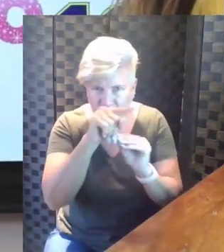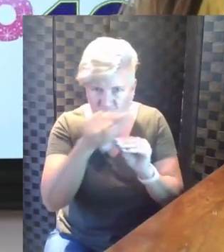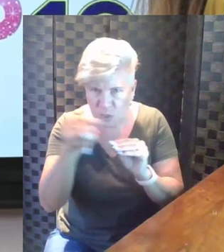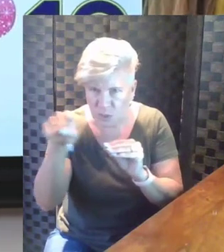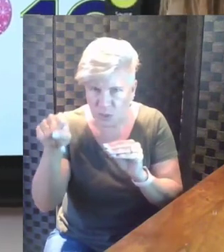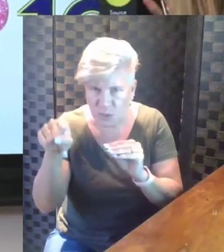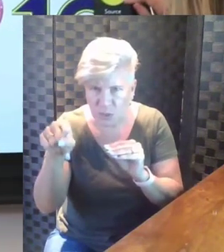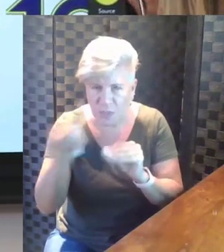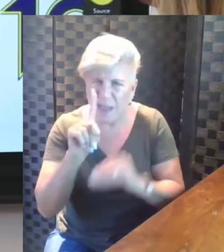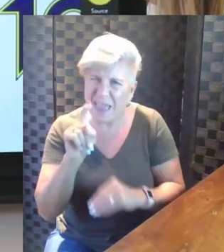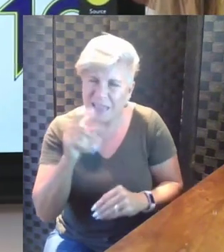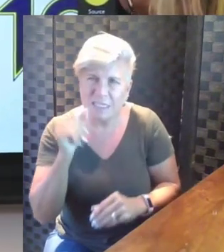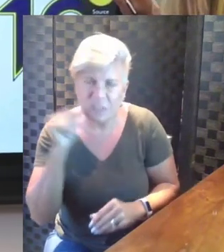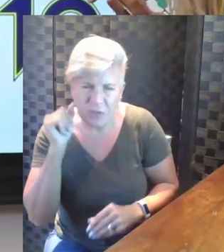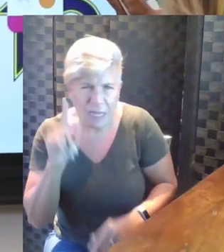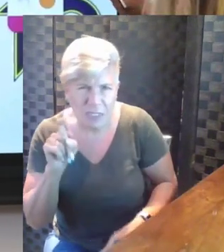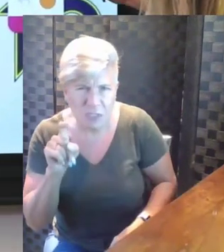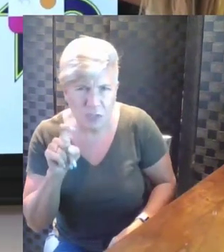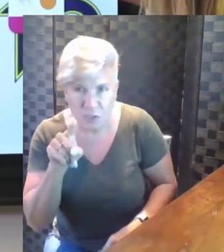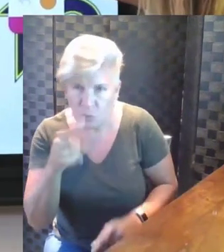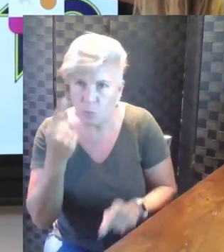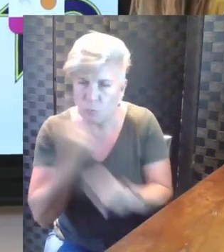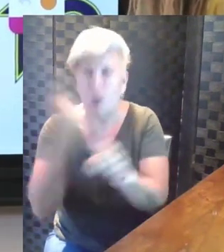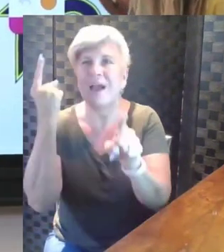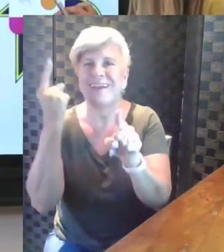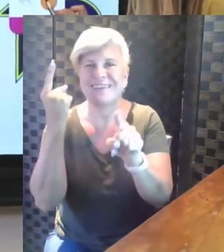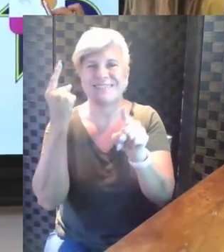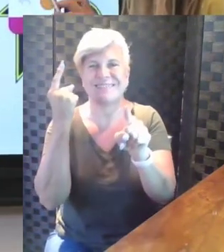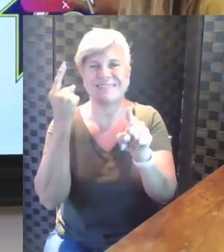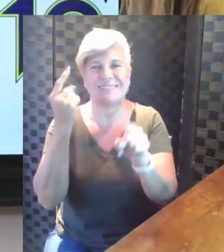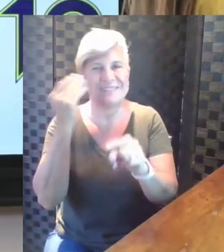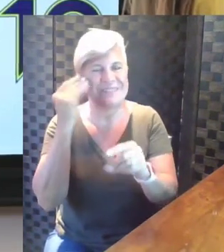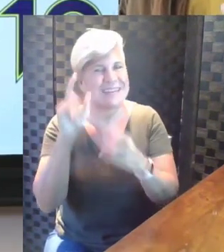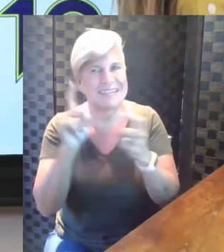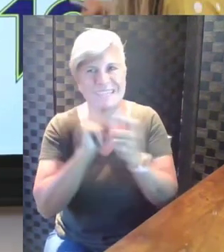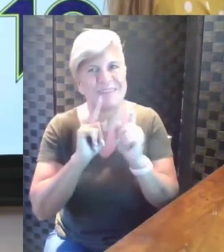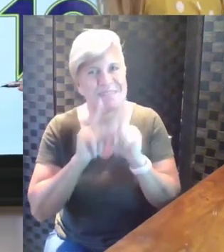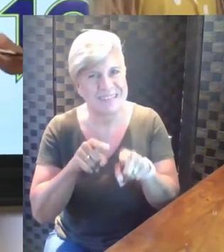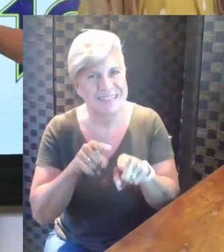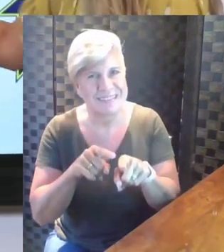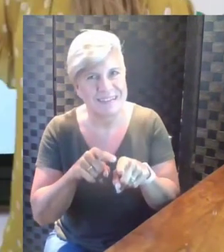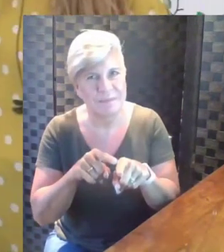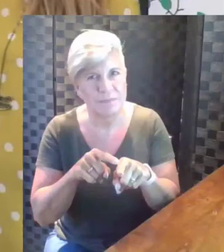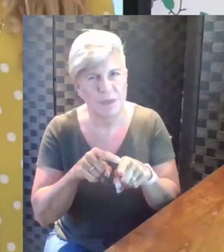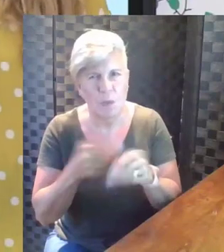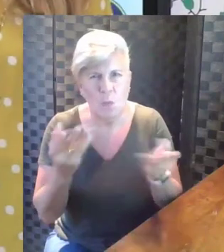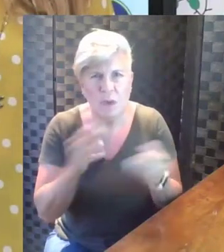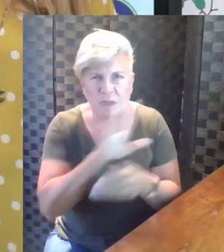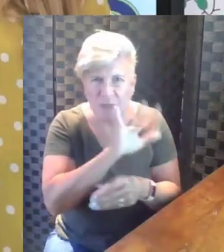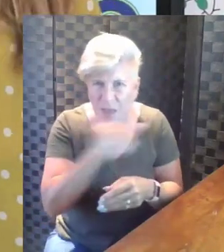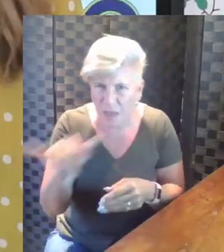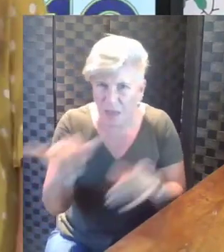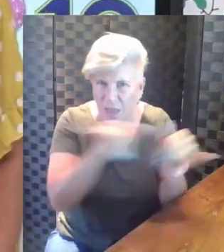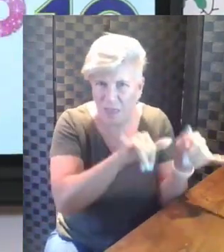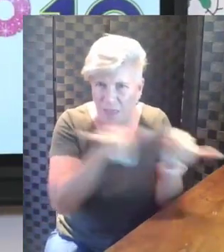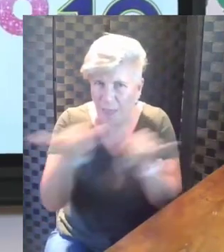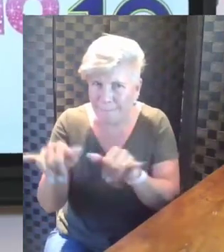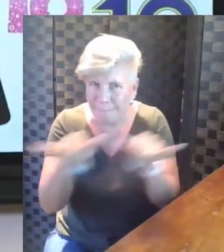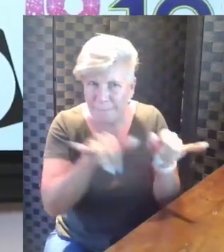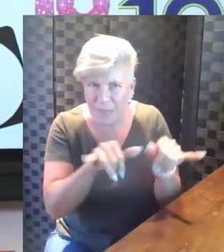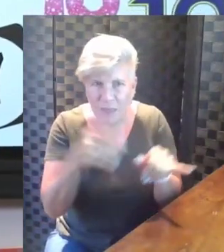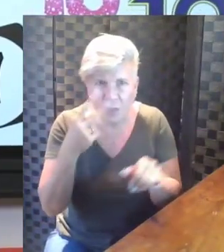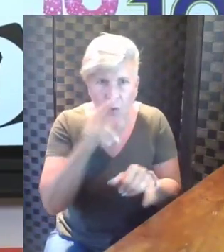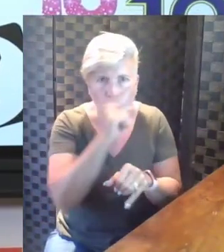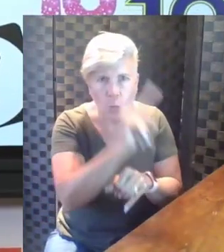numbers. And I asked yesterday, and you guys were rock stars and knew exactly what the answer was, about what do these all have in common. And